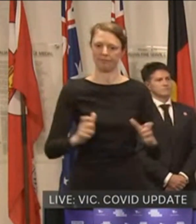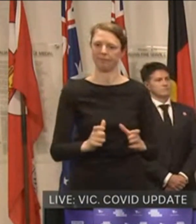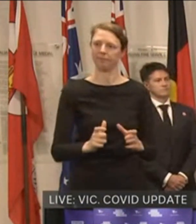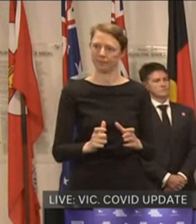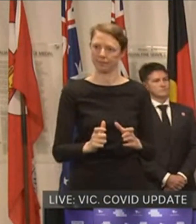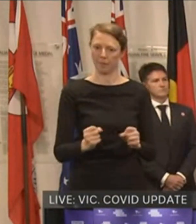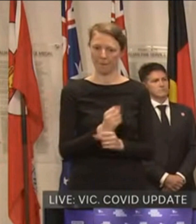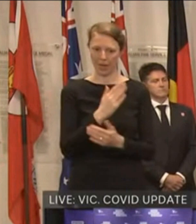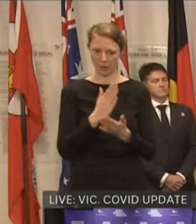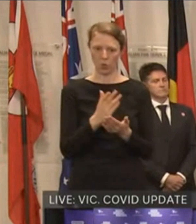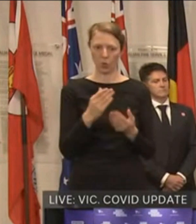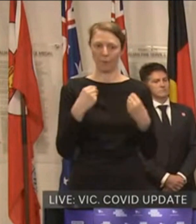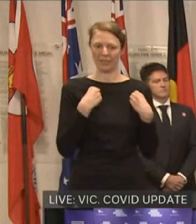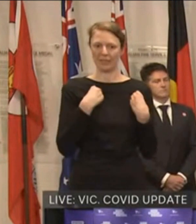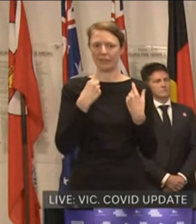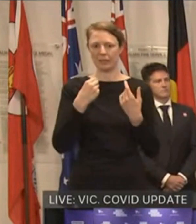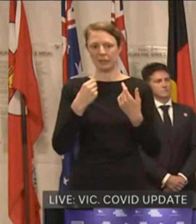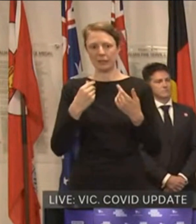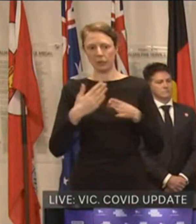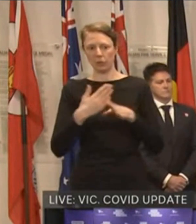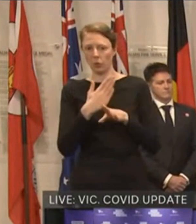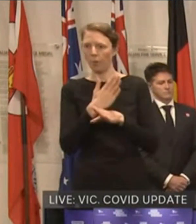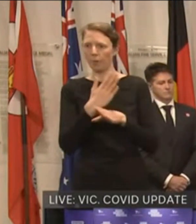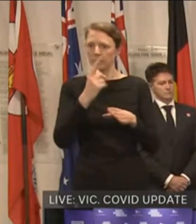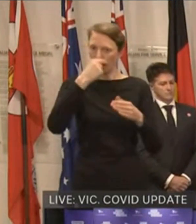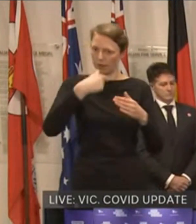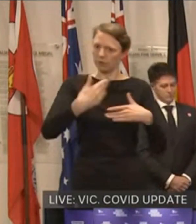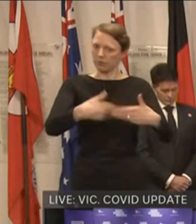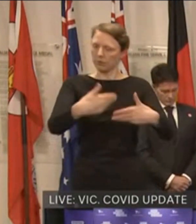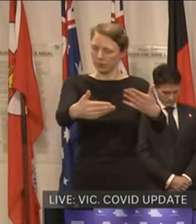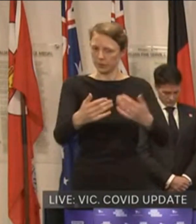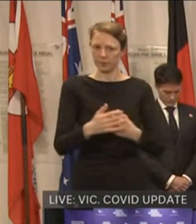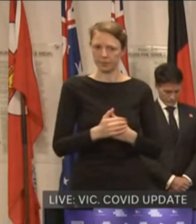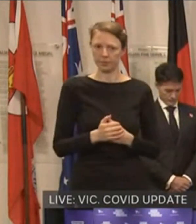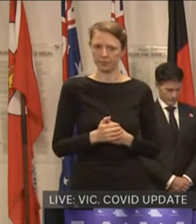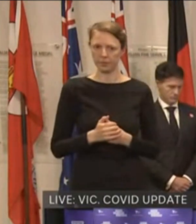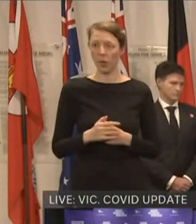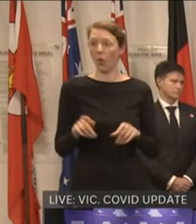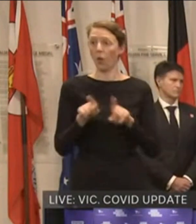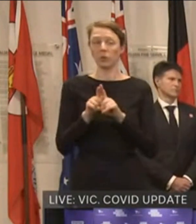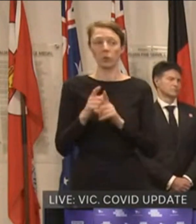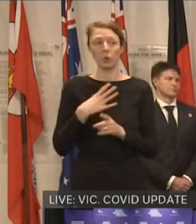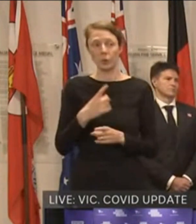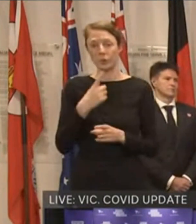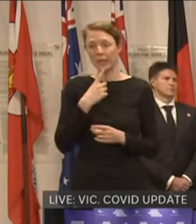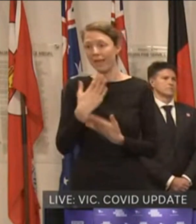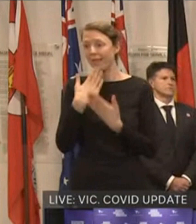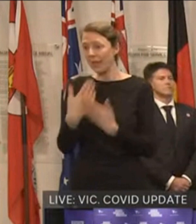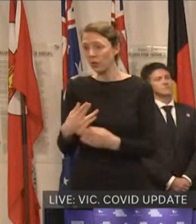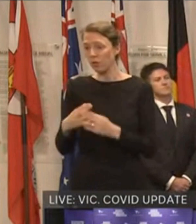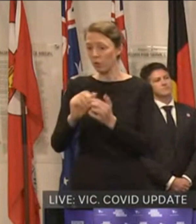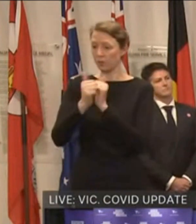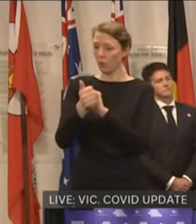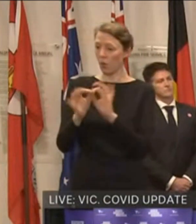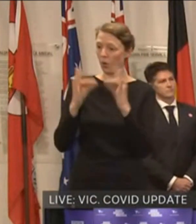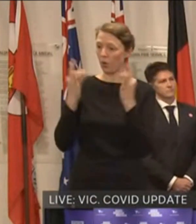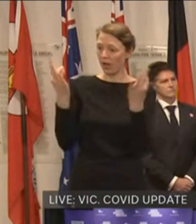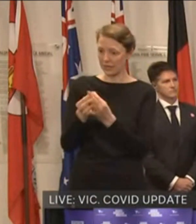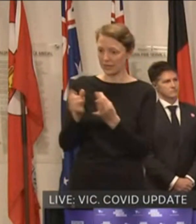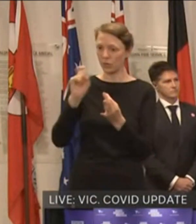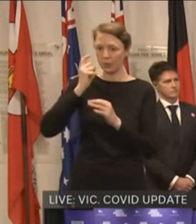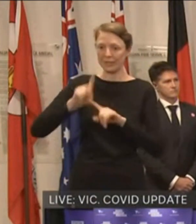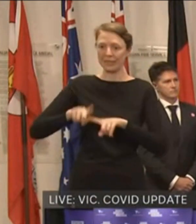and backslaps. I mean, sometimes when you look around and see people, the way people are acting, you'd think we're on a different planet. We are in a